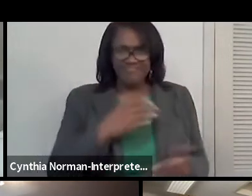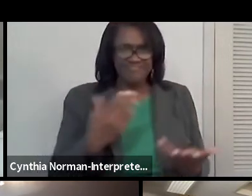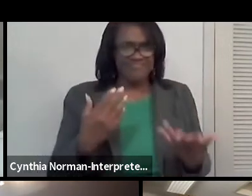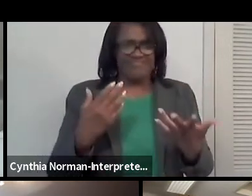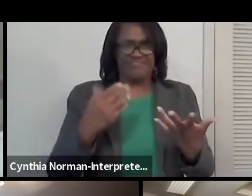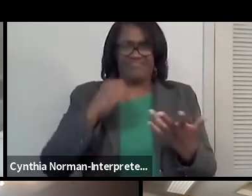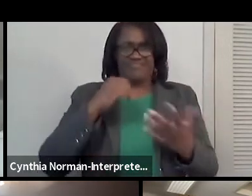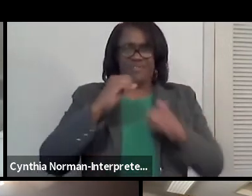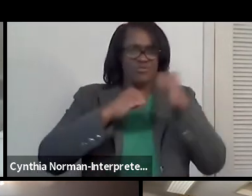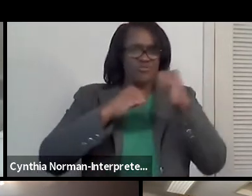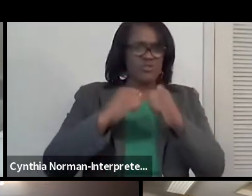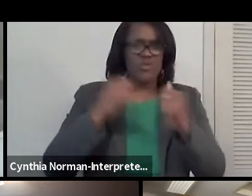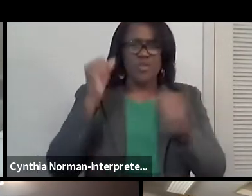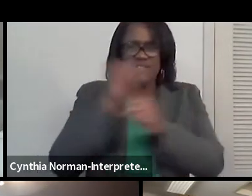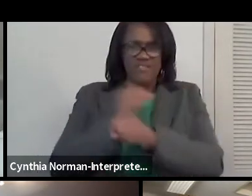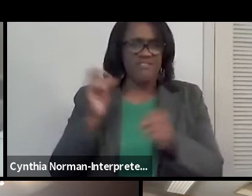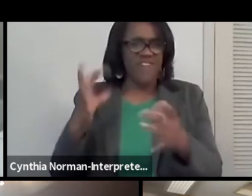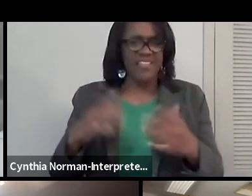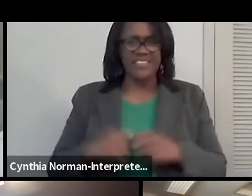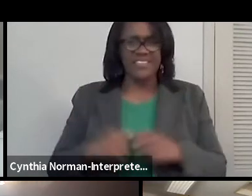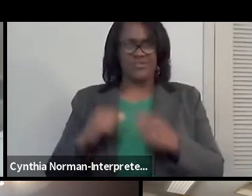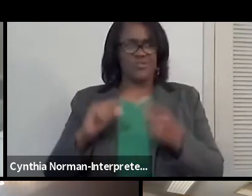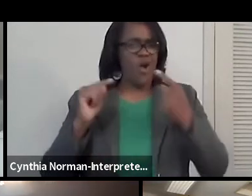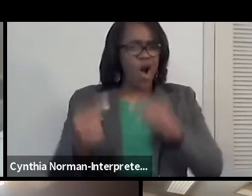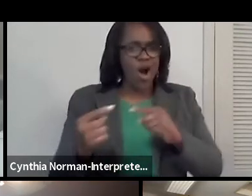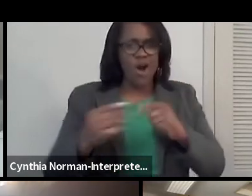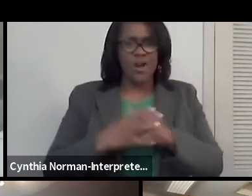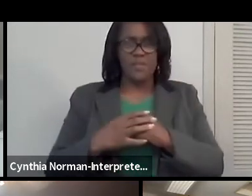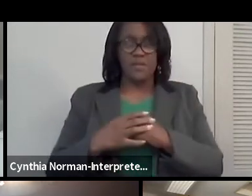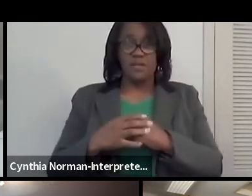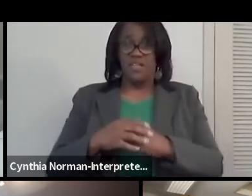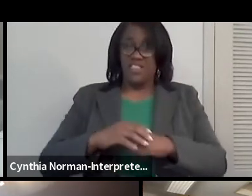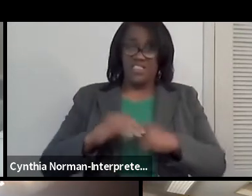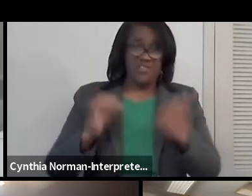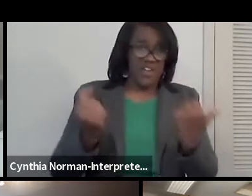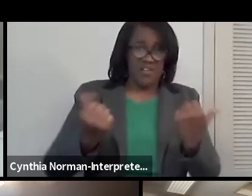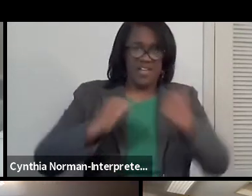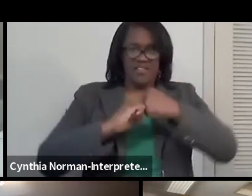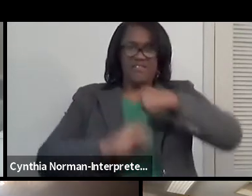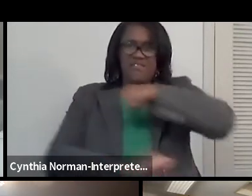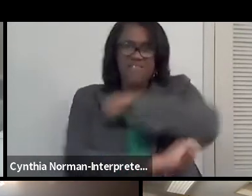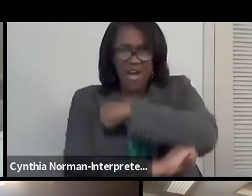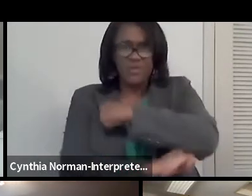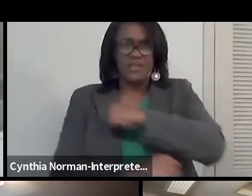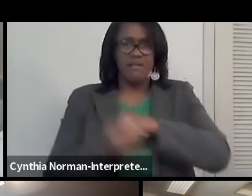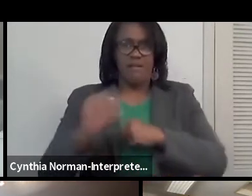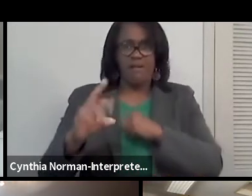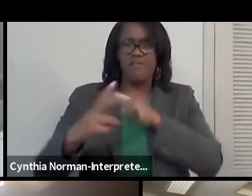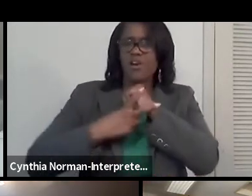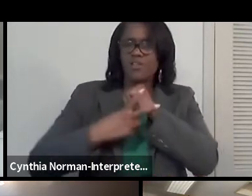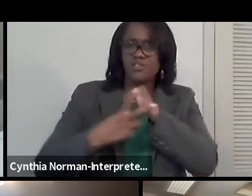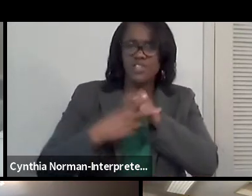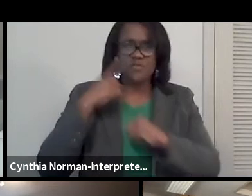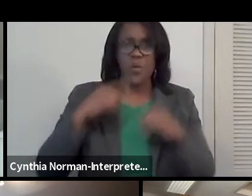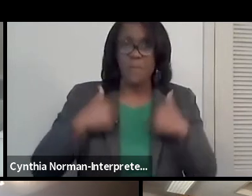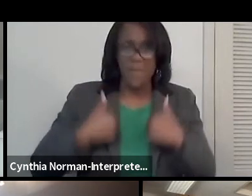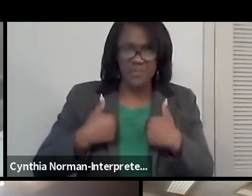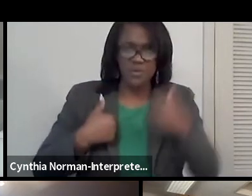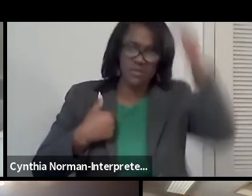structural violence and harm, to the point that the very founding of conservation for mammals